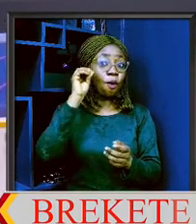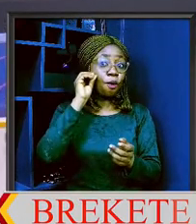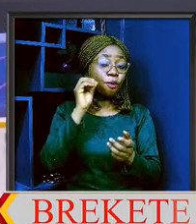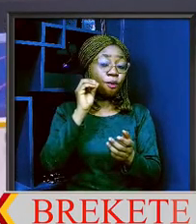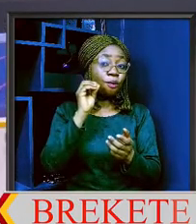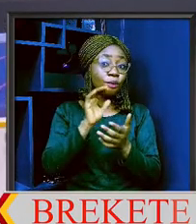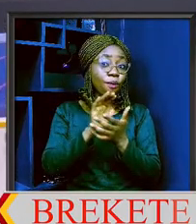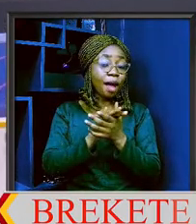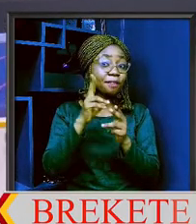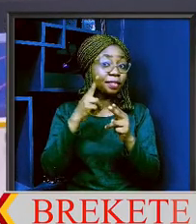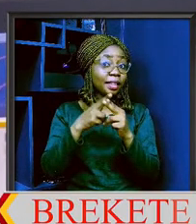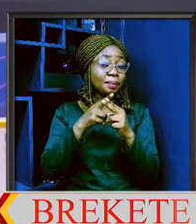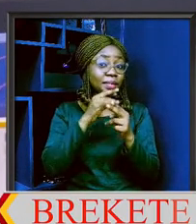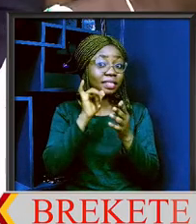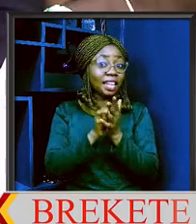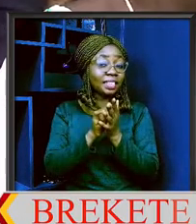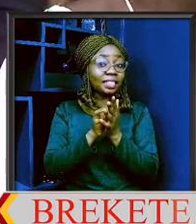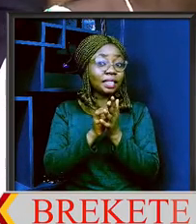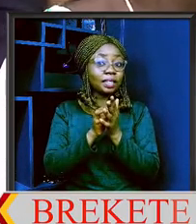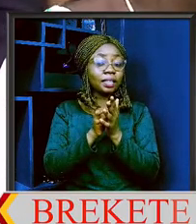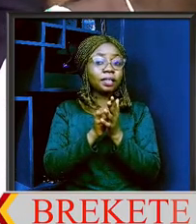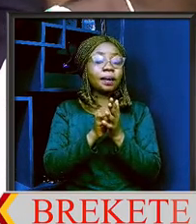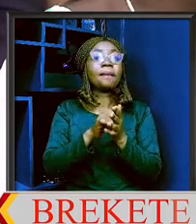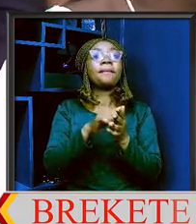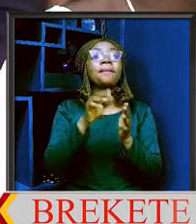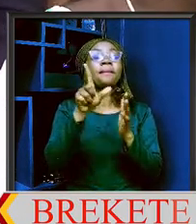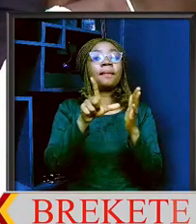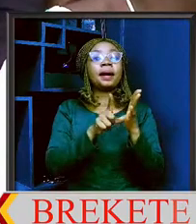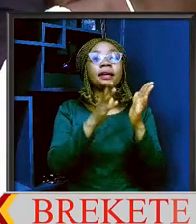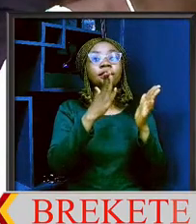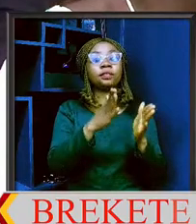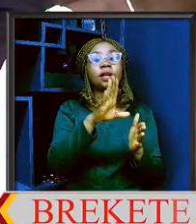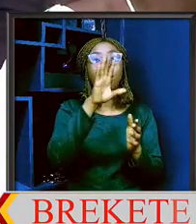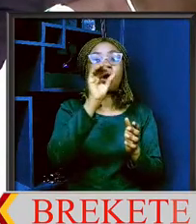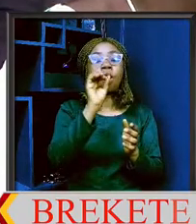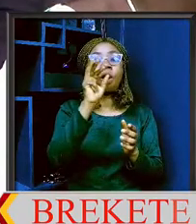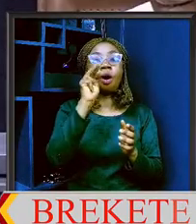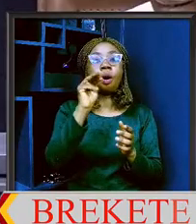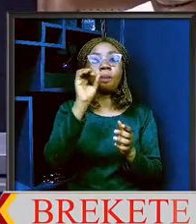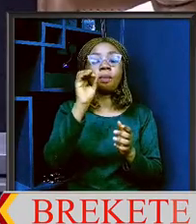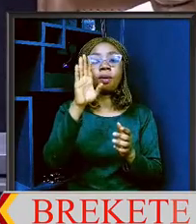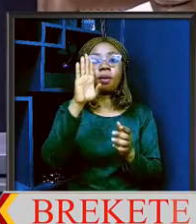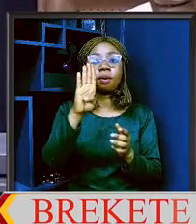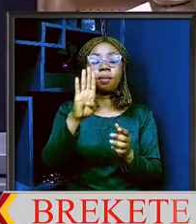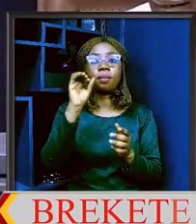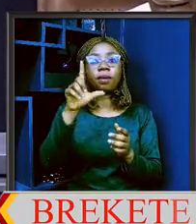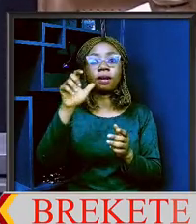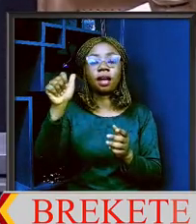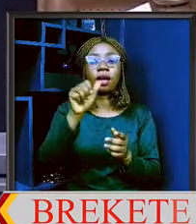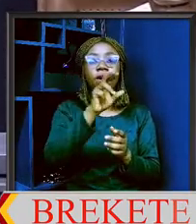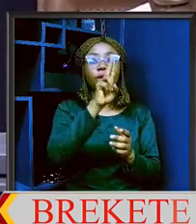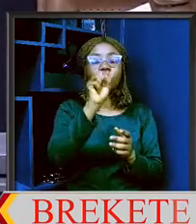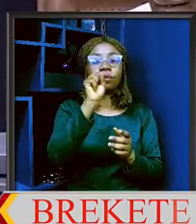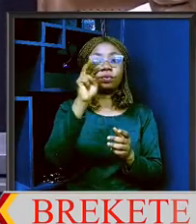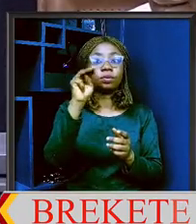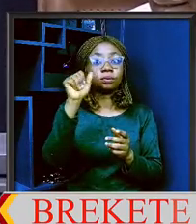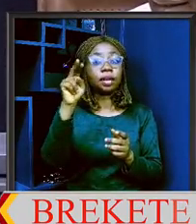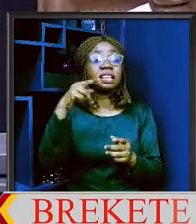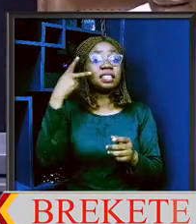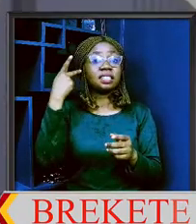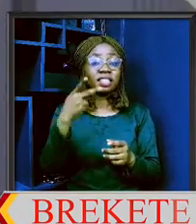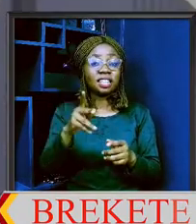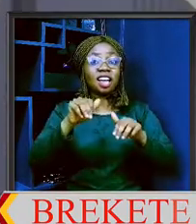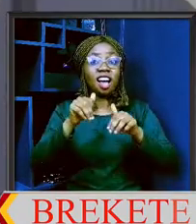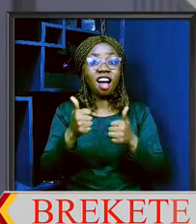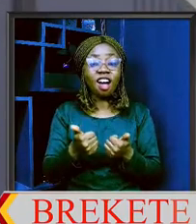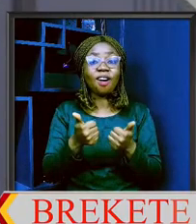be that yes sir bar Usman yes sir you see how God they package US